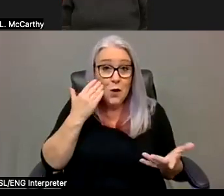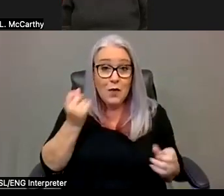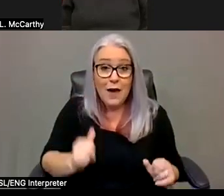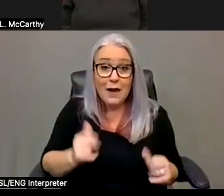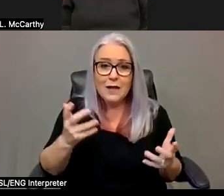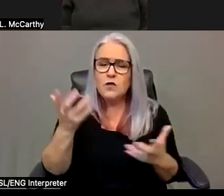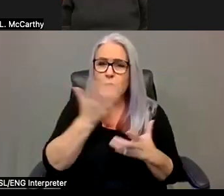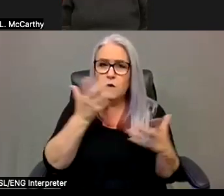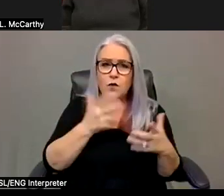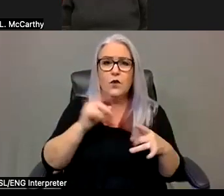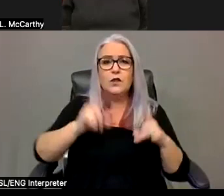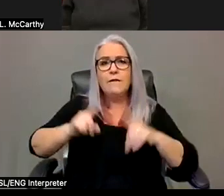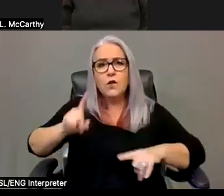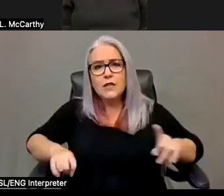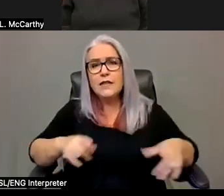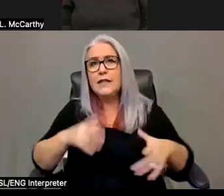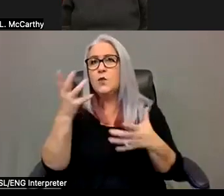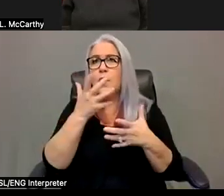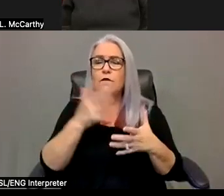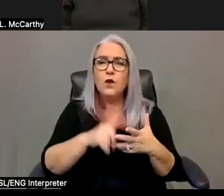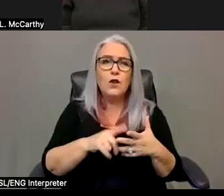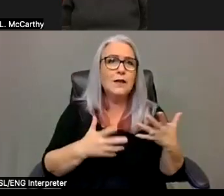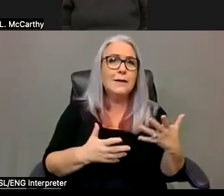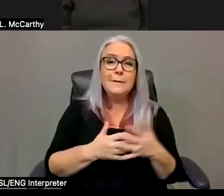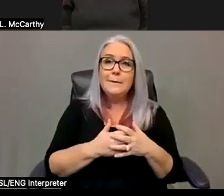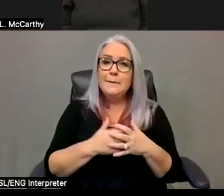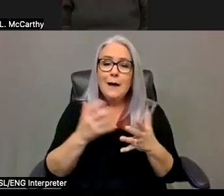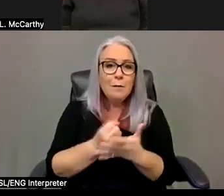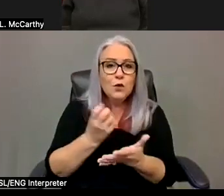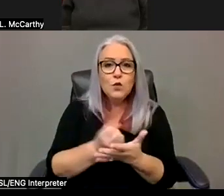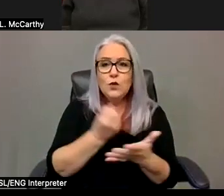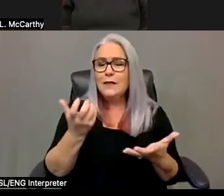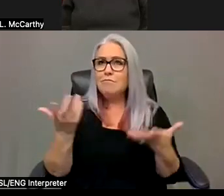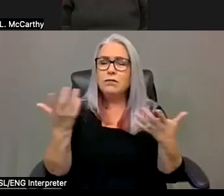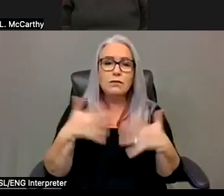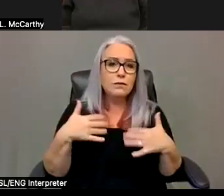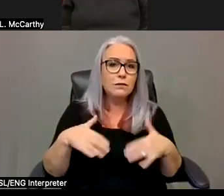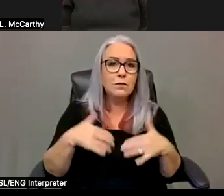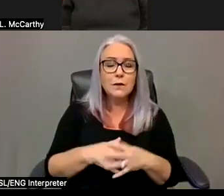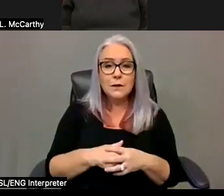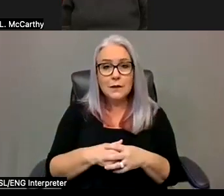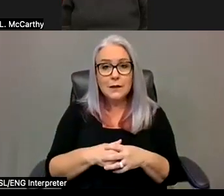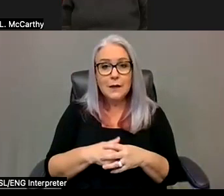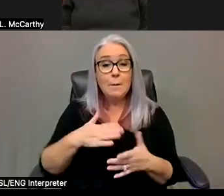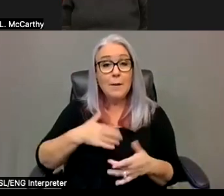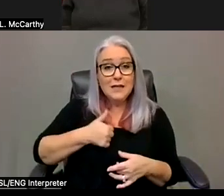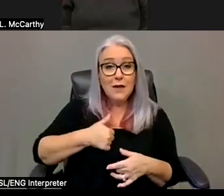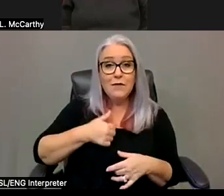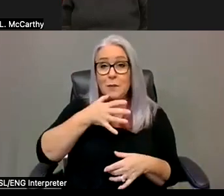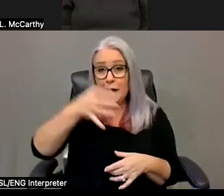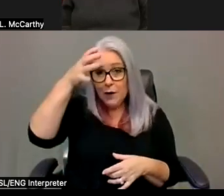I think the diversity is wonderful. The opportunities here are incredible. As a parent, as a husband,